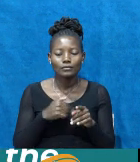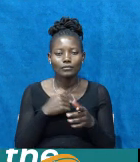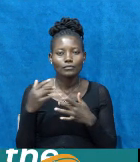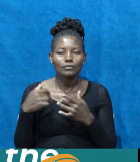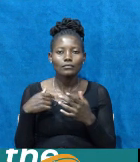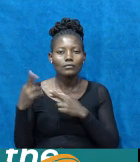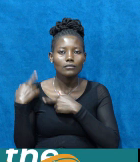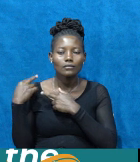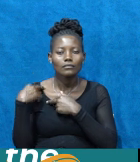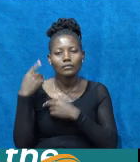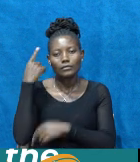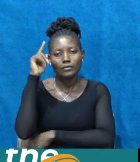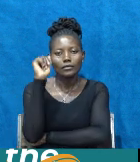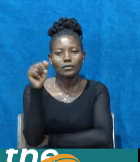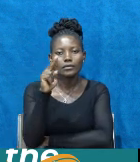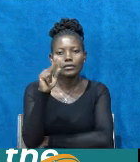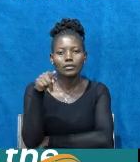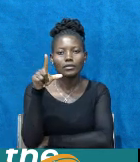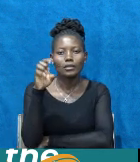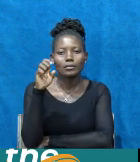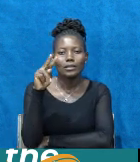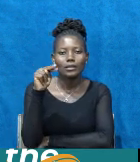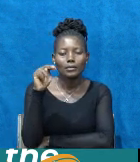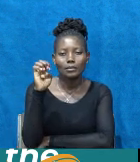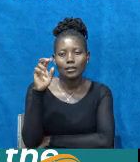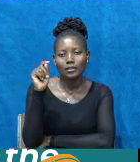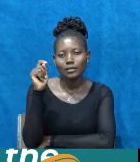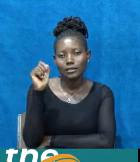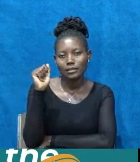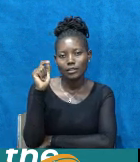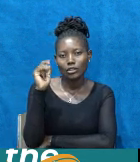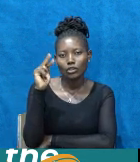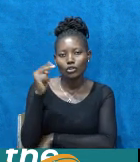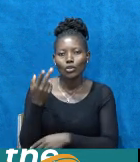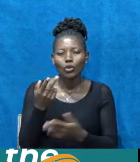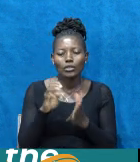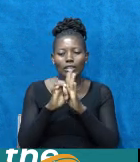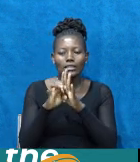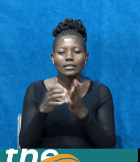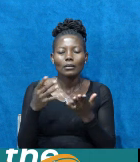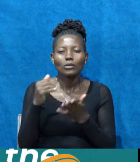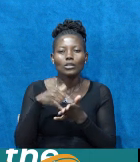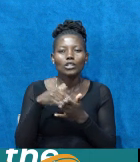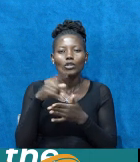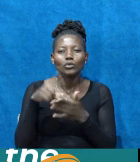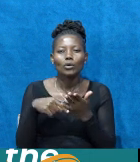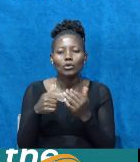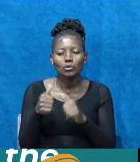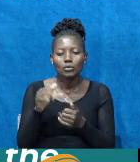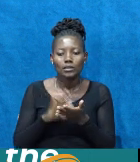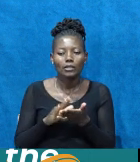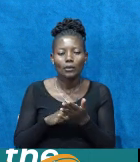So with that, then we need also to consider the role of supplementation in rehabilitation. So what are some of